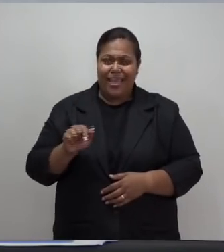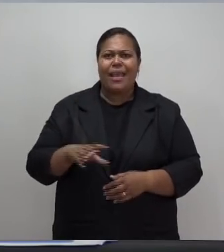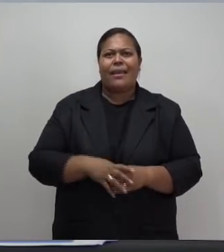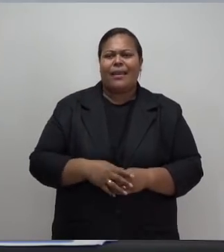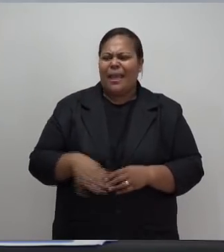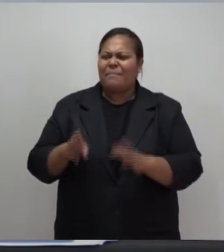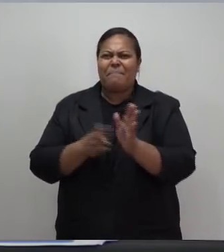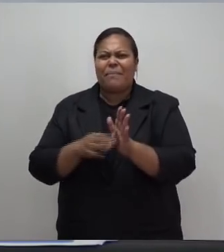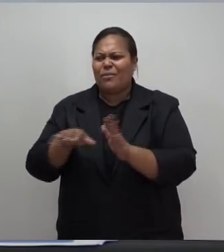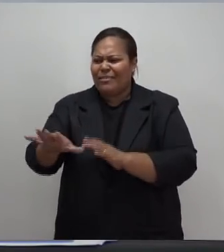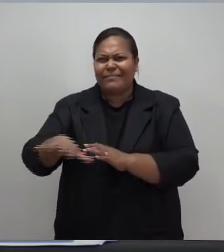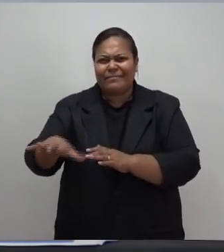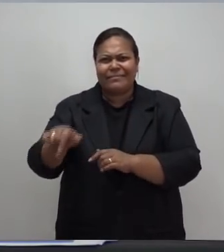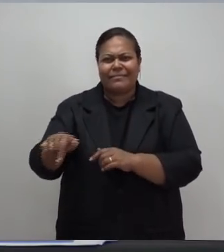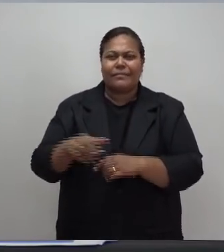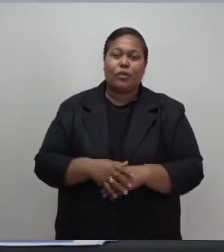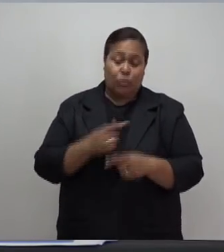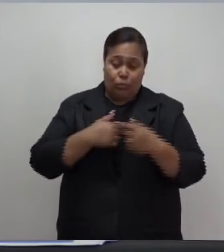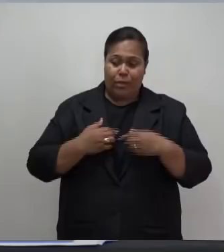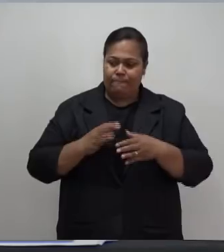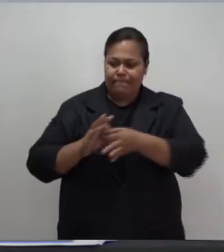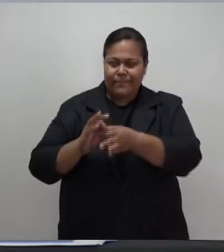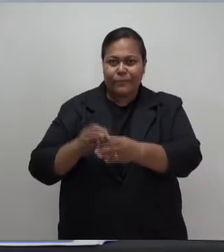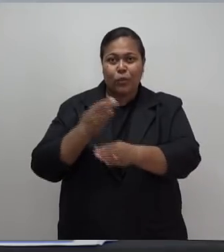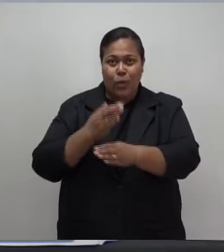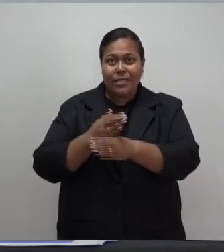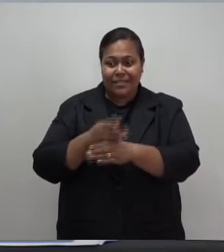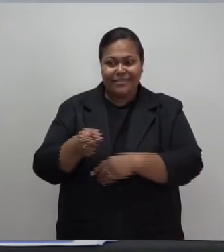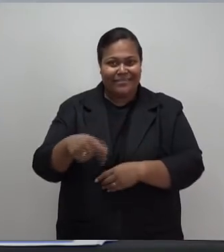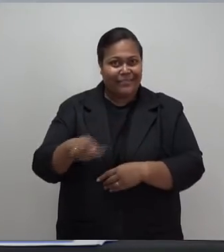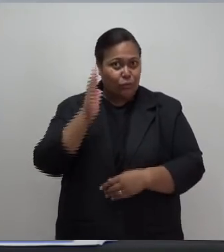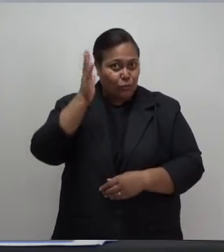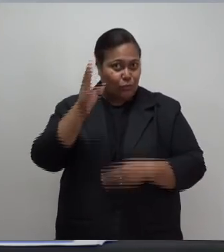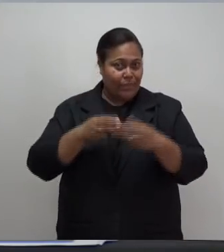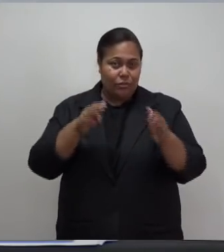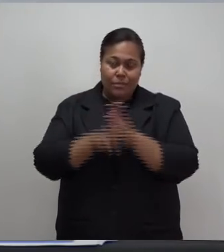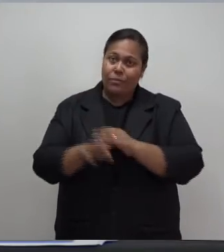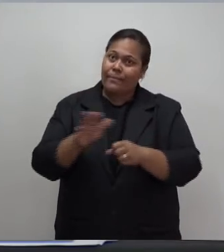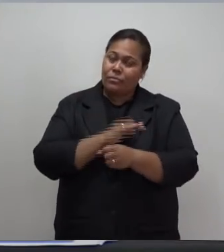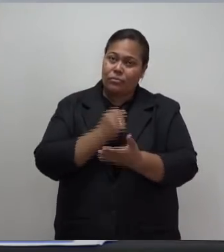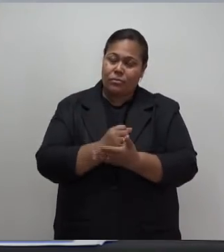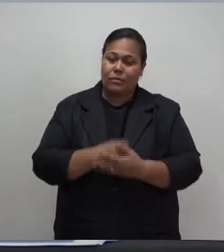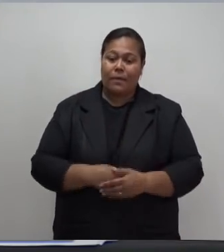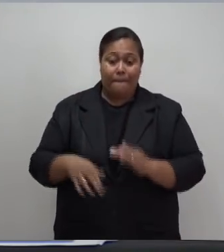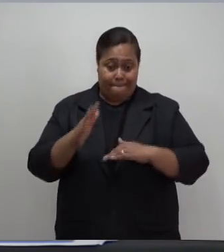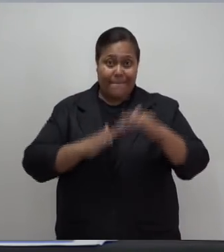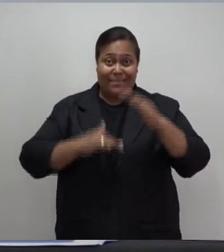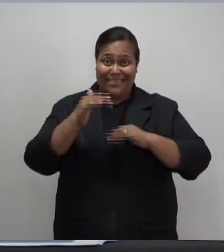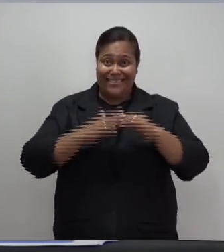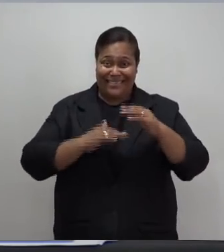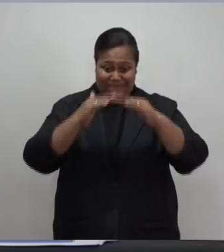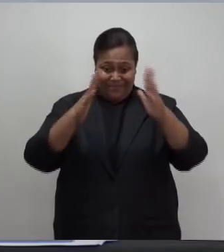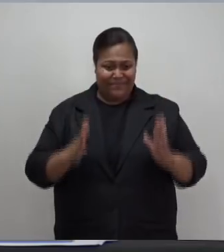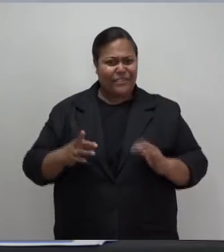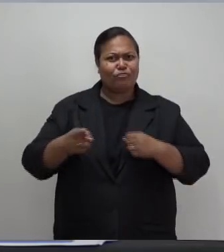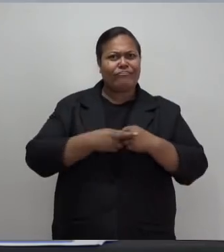have worked very closely with the school managements, and we have tried to ensure that buildings have been repaired in cases